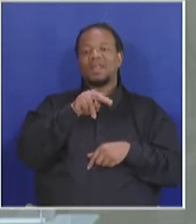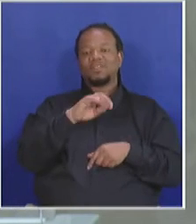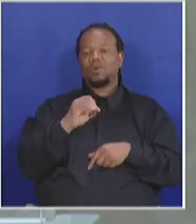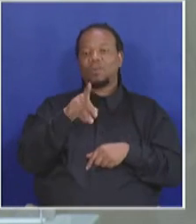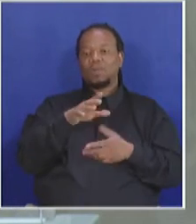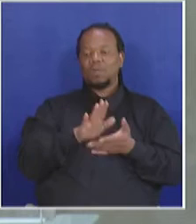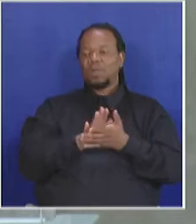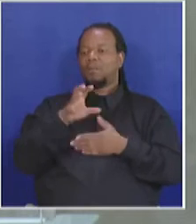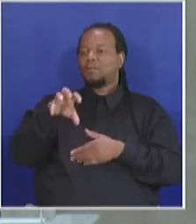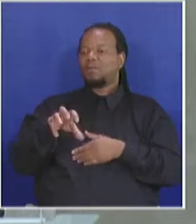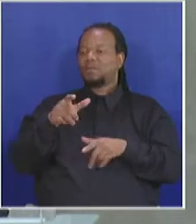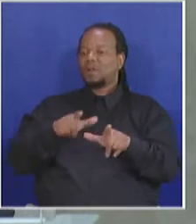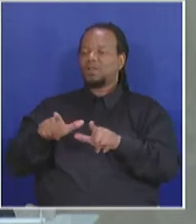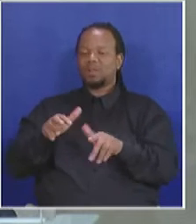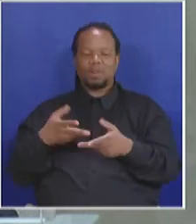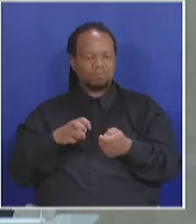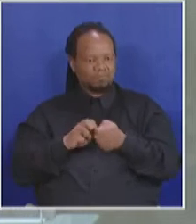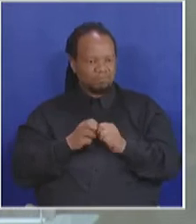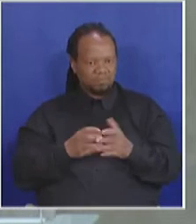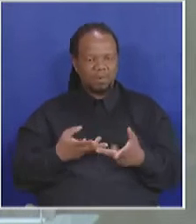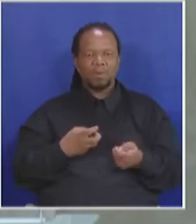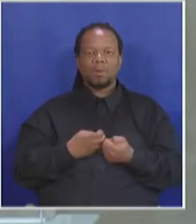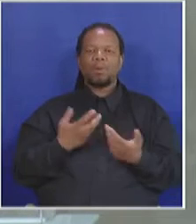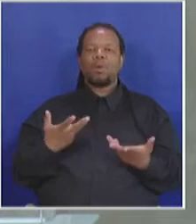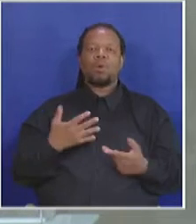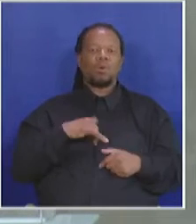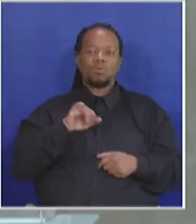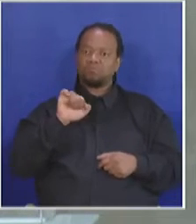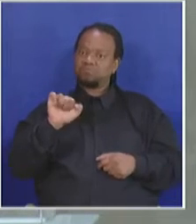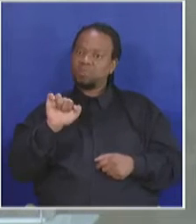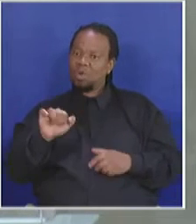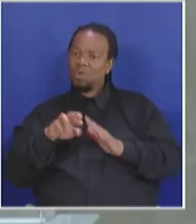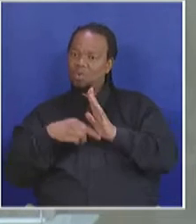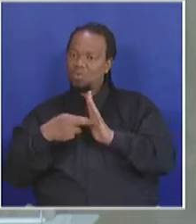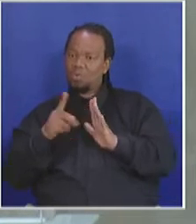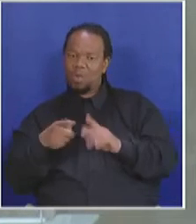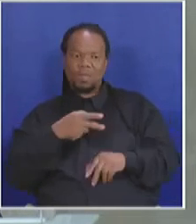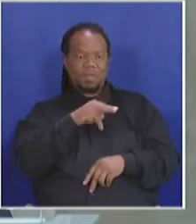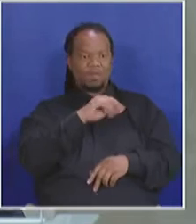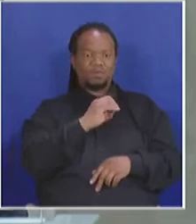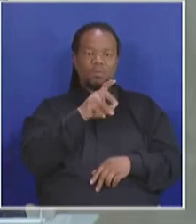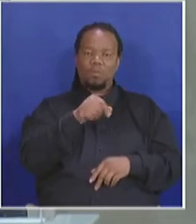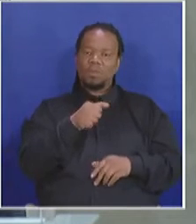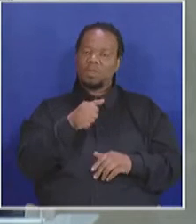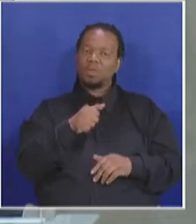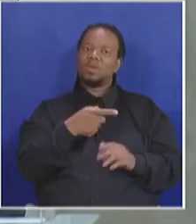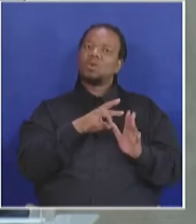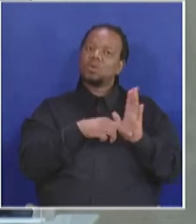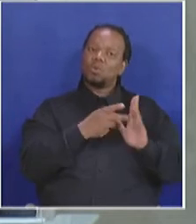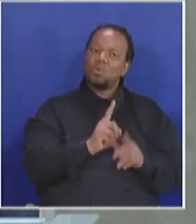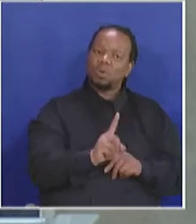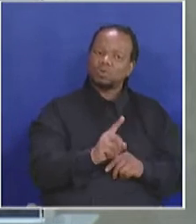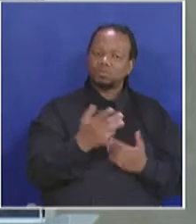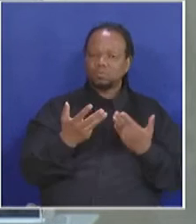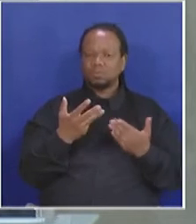legislatures, which led to confusion on their roles and responsibility in planning this week. I think less time